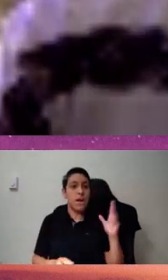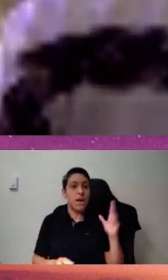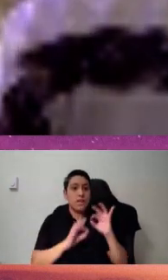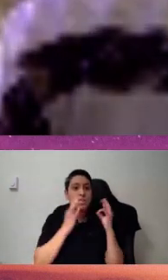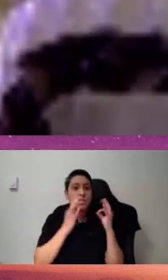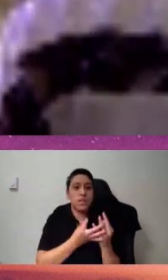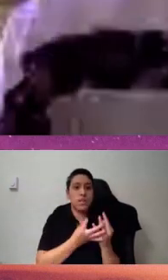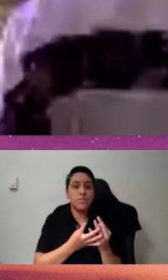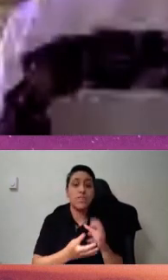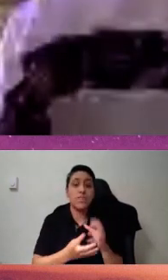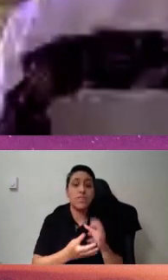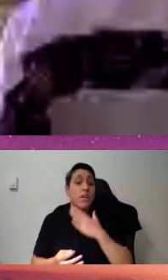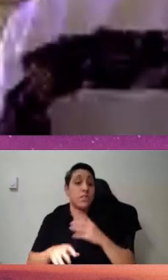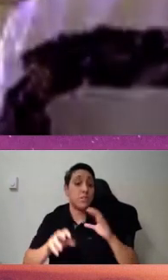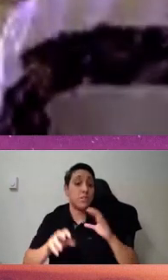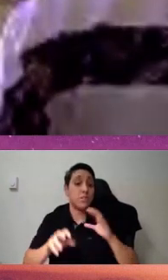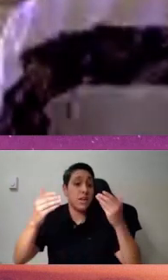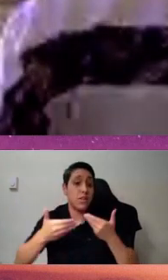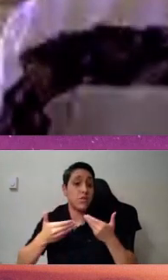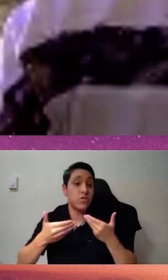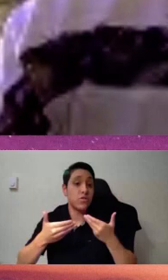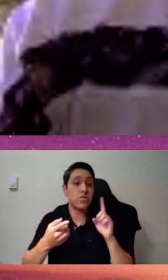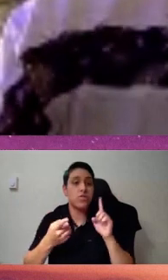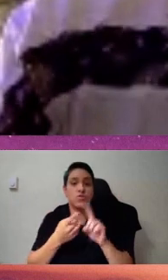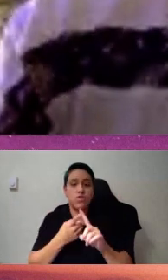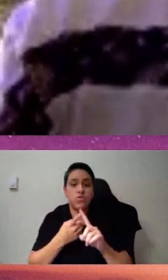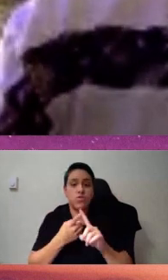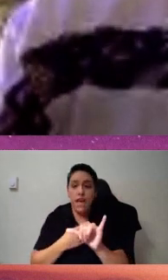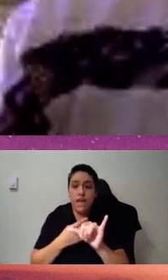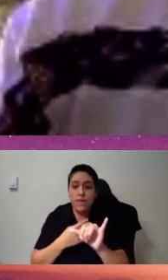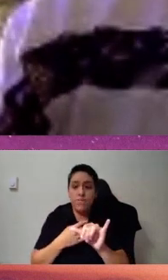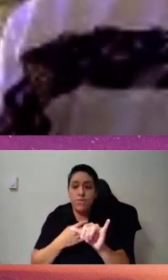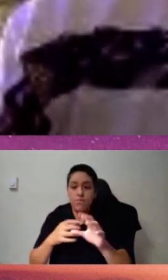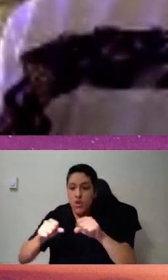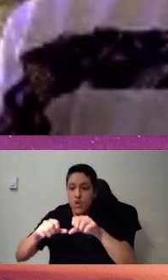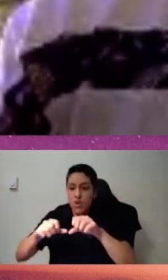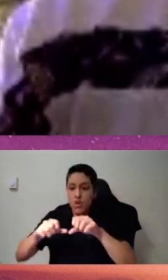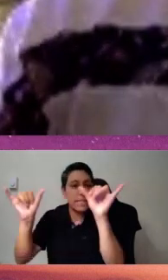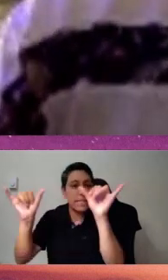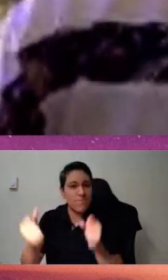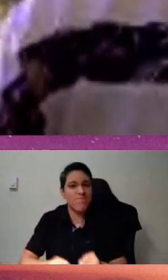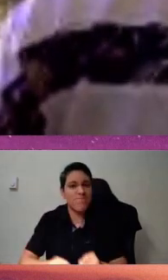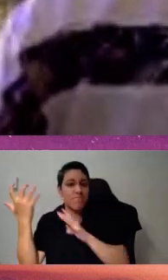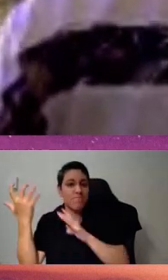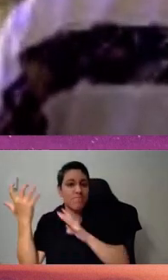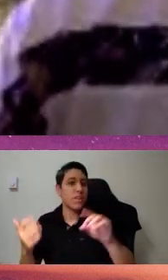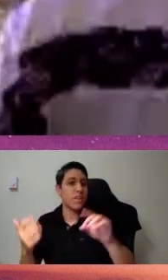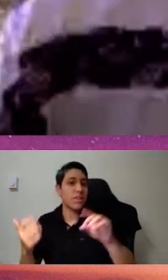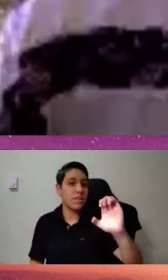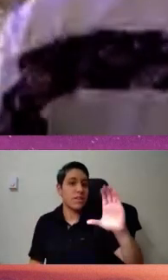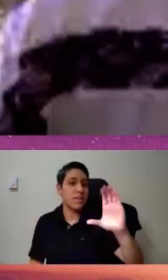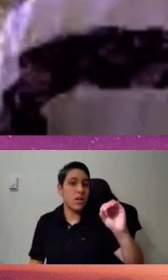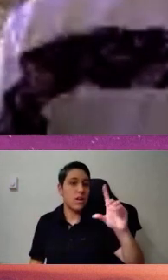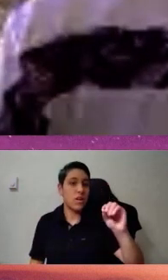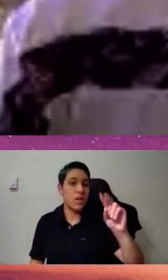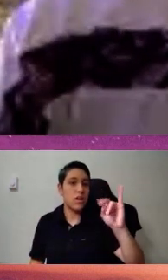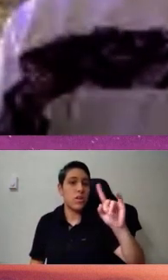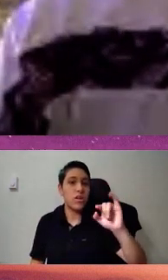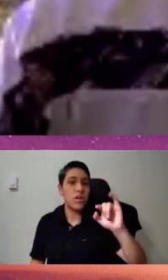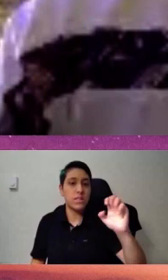to decolonialism. Like, in coming into spaces that were supposed to be focused